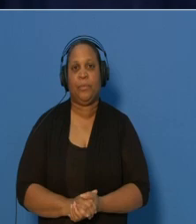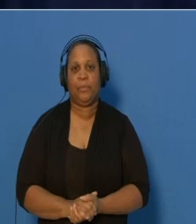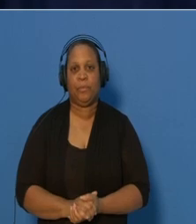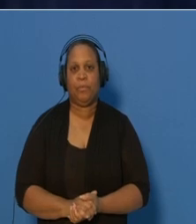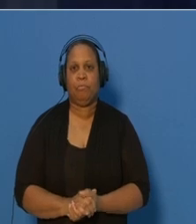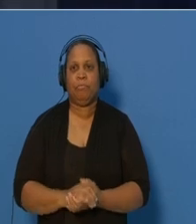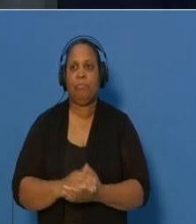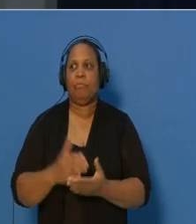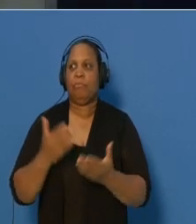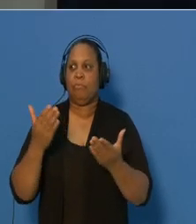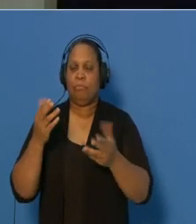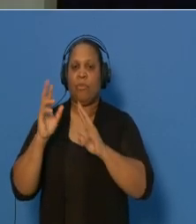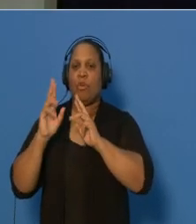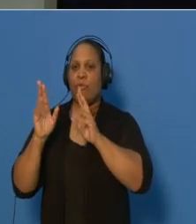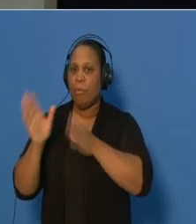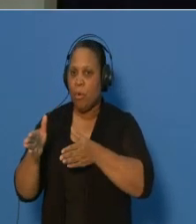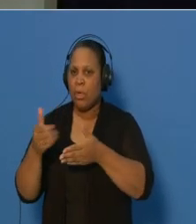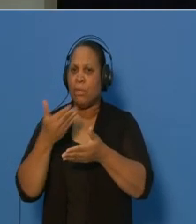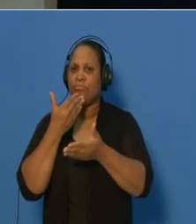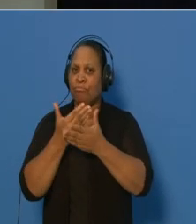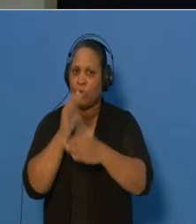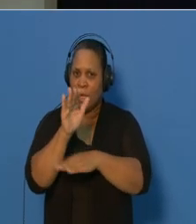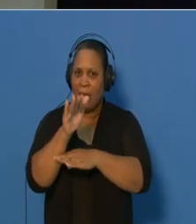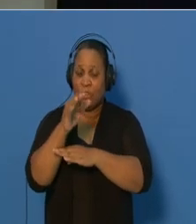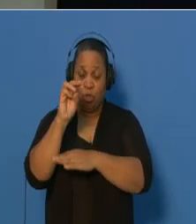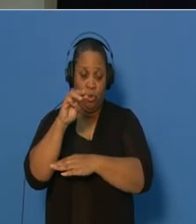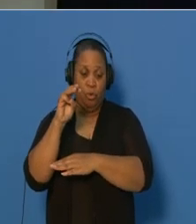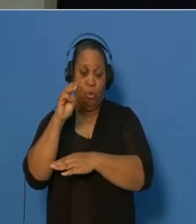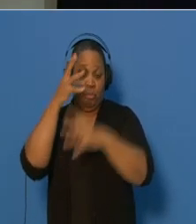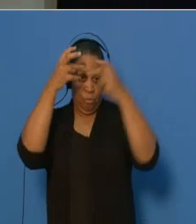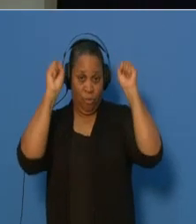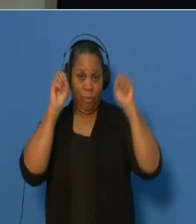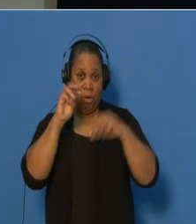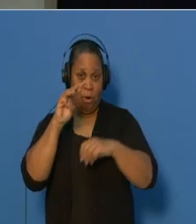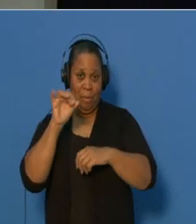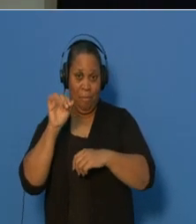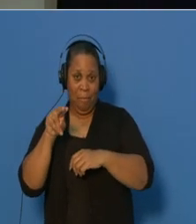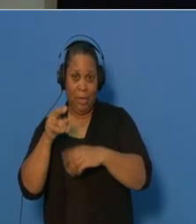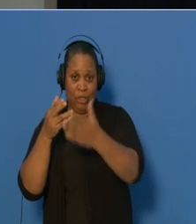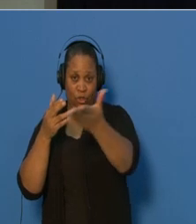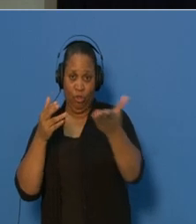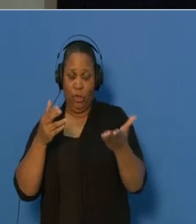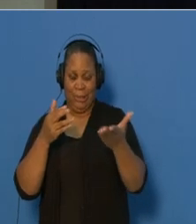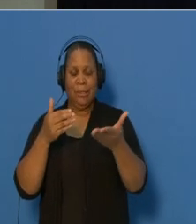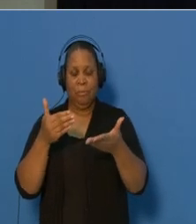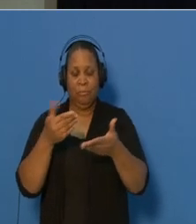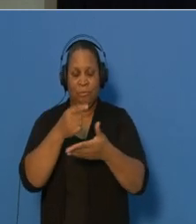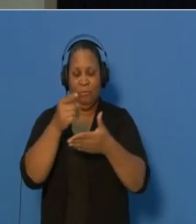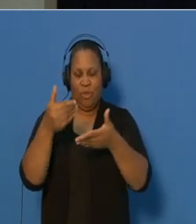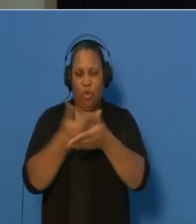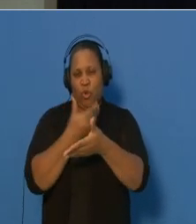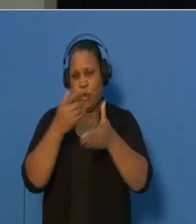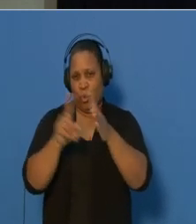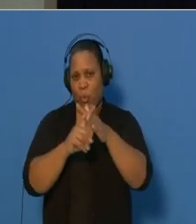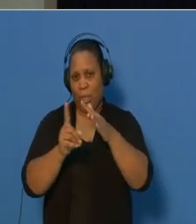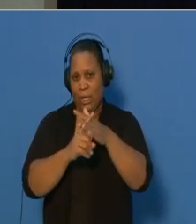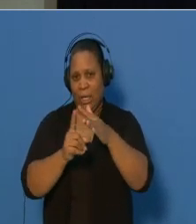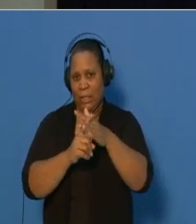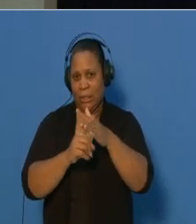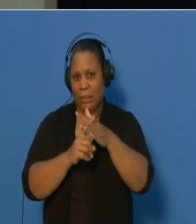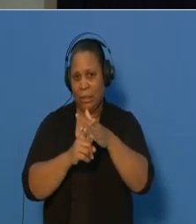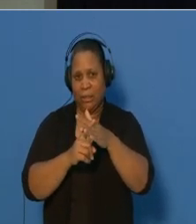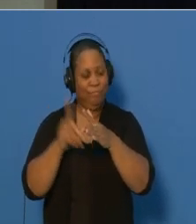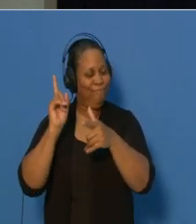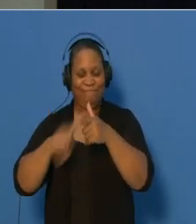Good afternoon, Mr. Premier. Good afternoon, ministers. Regarding the new cases, we understand that one of the Can't hear